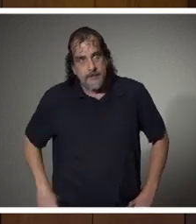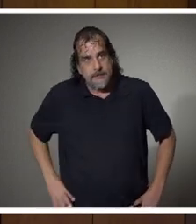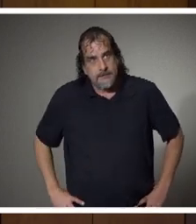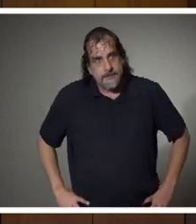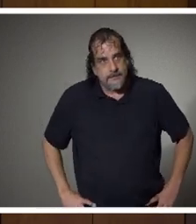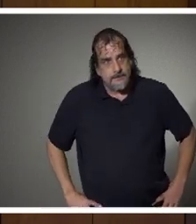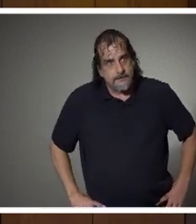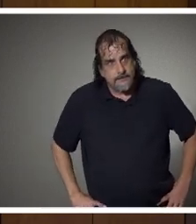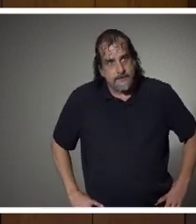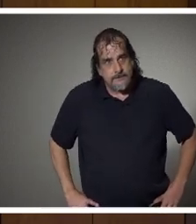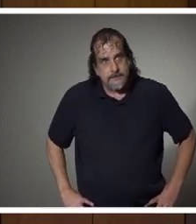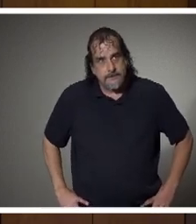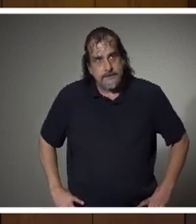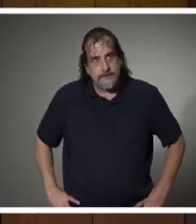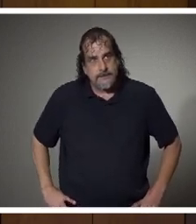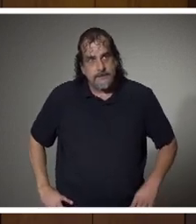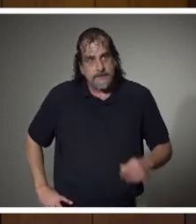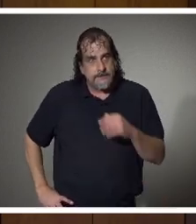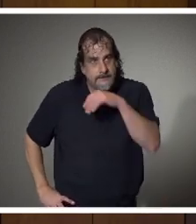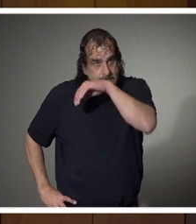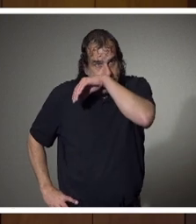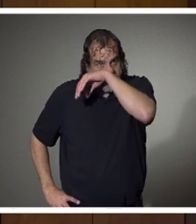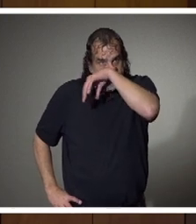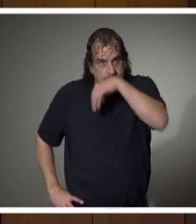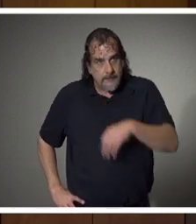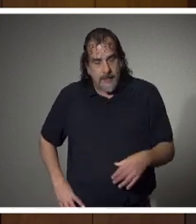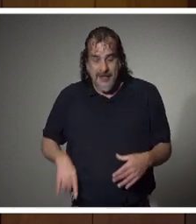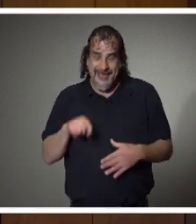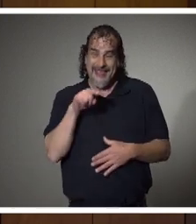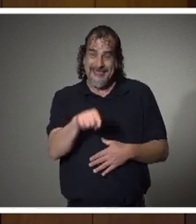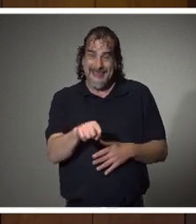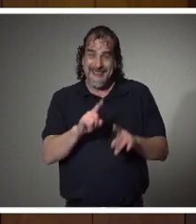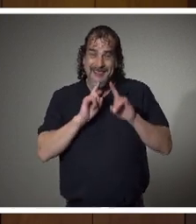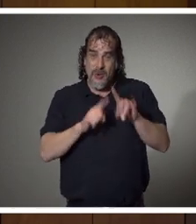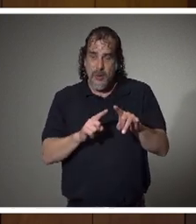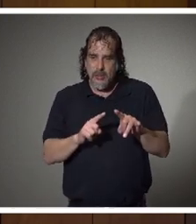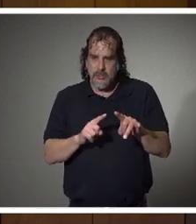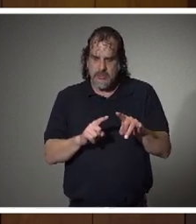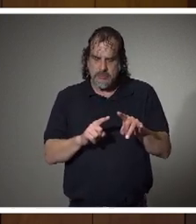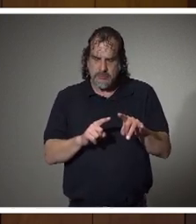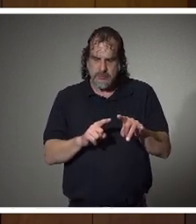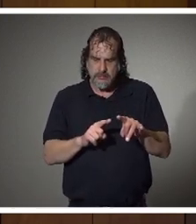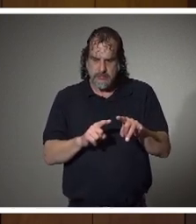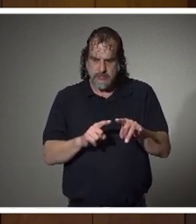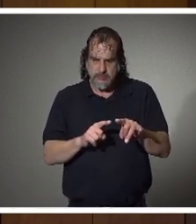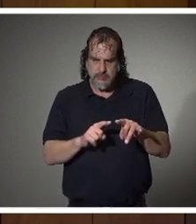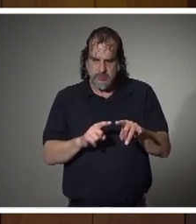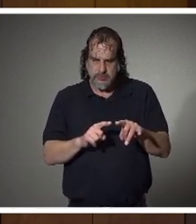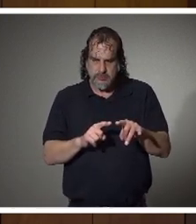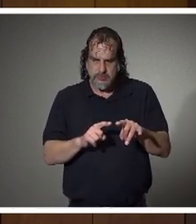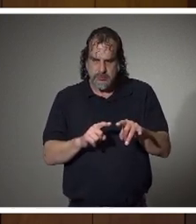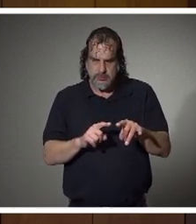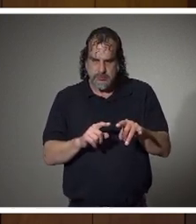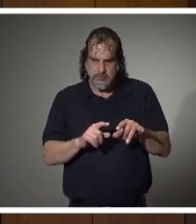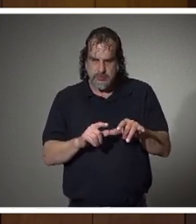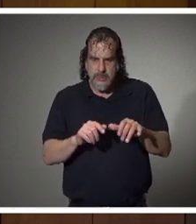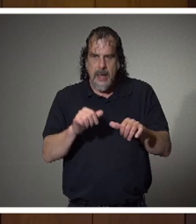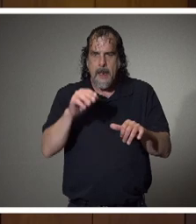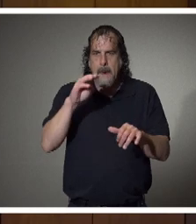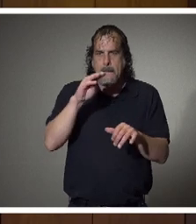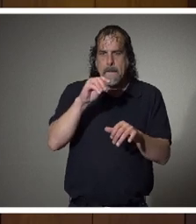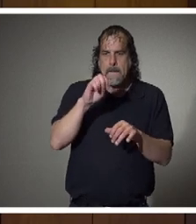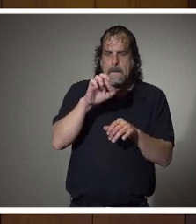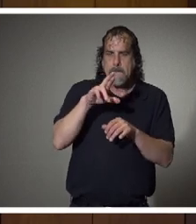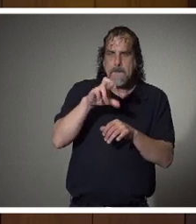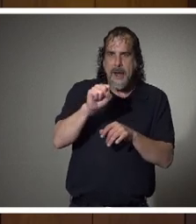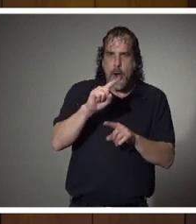Bobby Harrison from Mississippi Today has a question. Hey, Governor, real quick, how does this order coordinate with local municipal orders, and how would